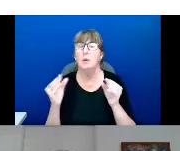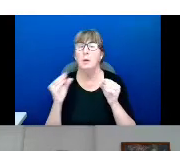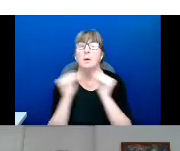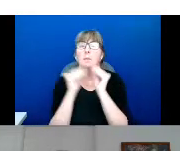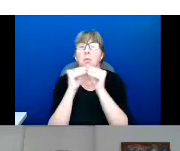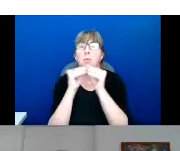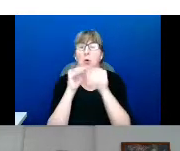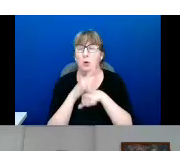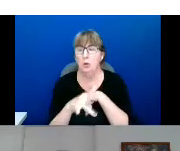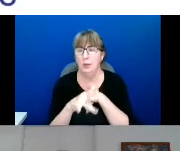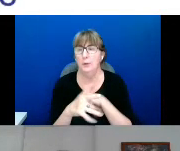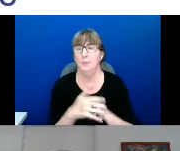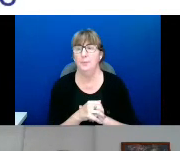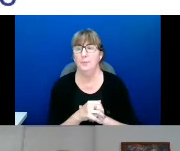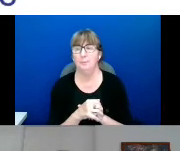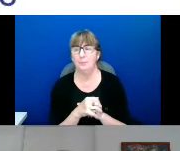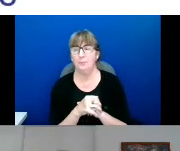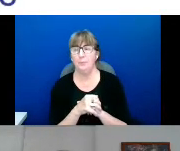students.